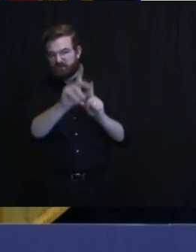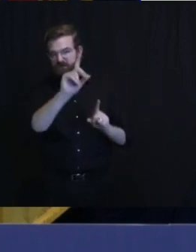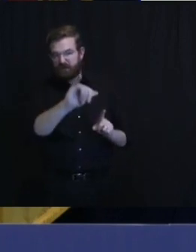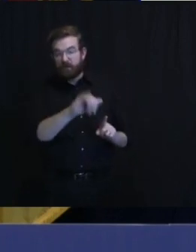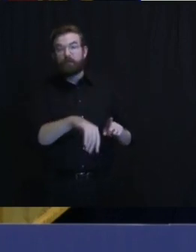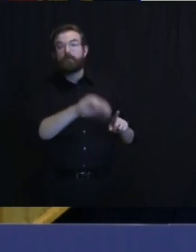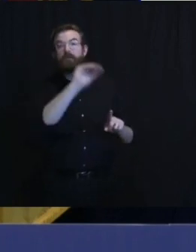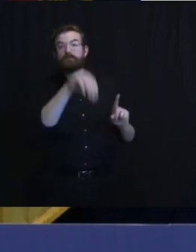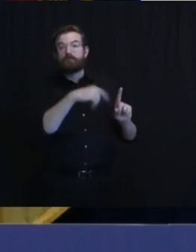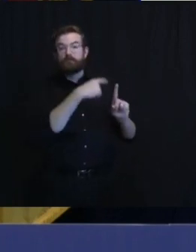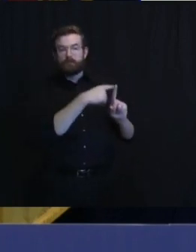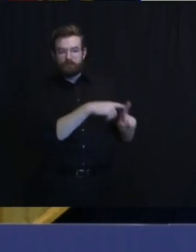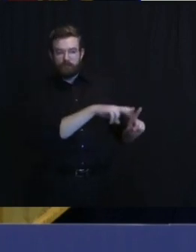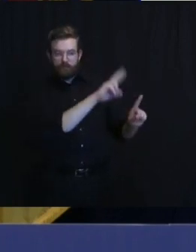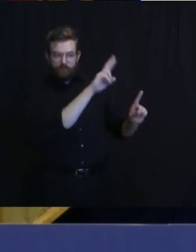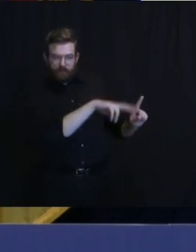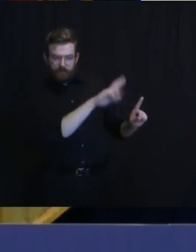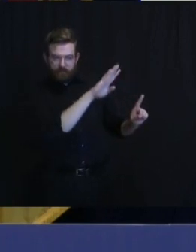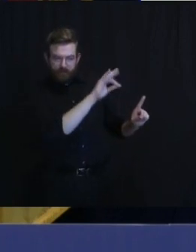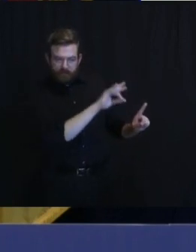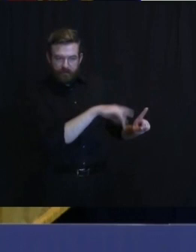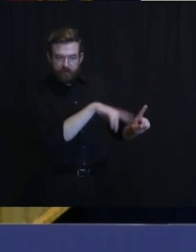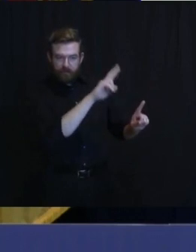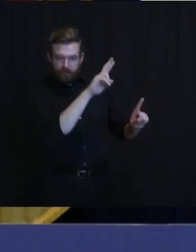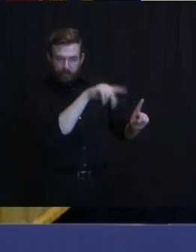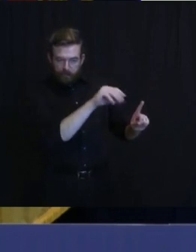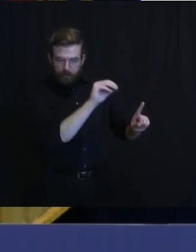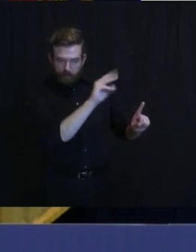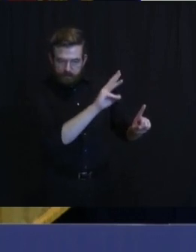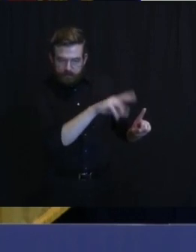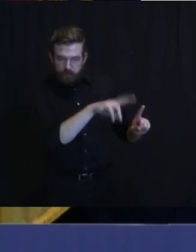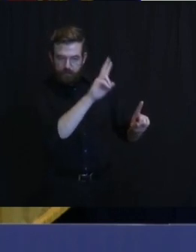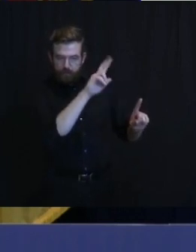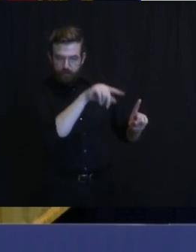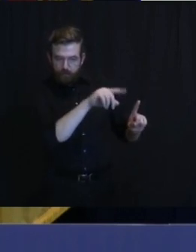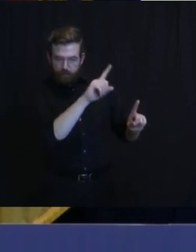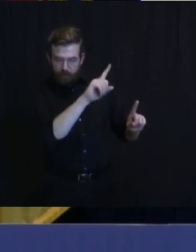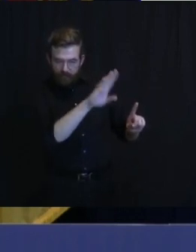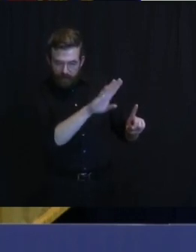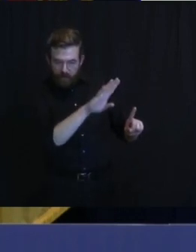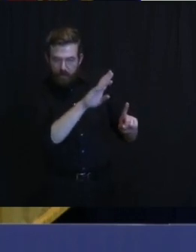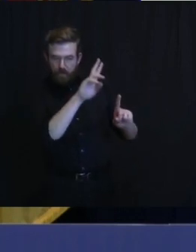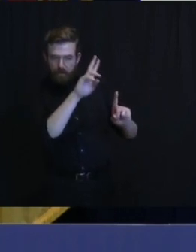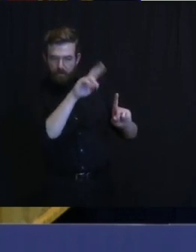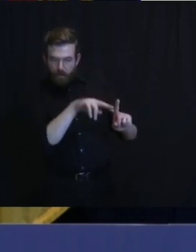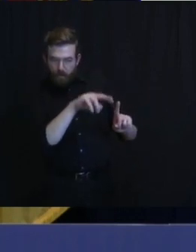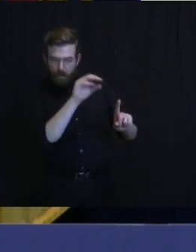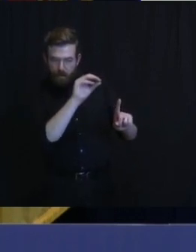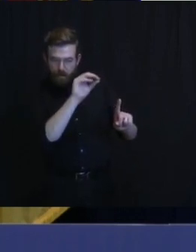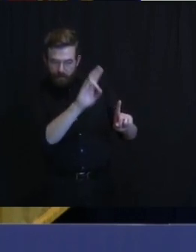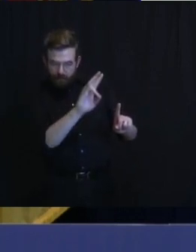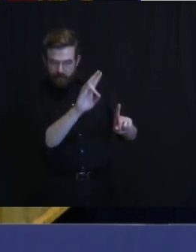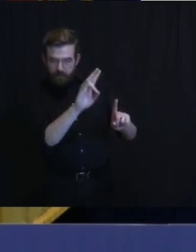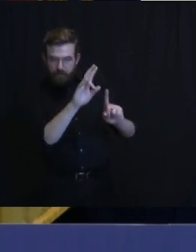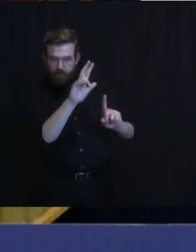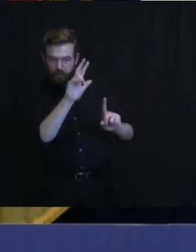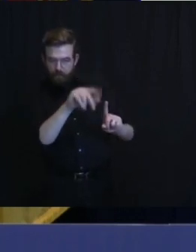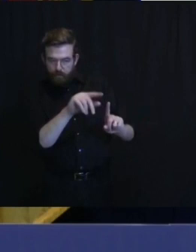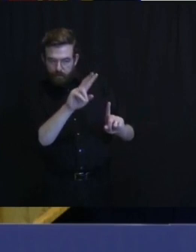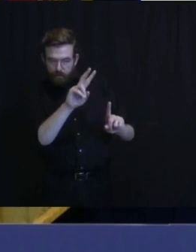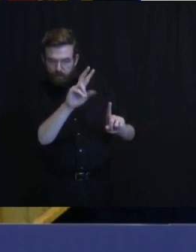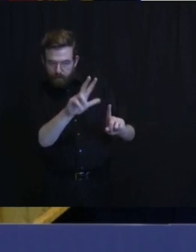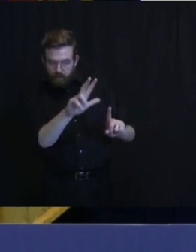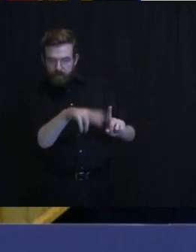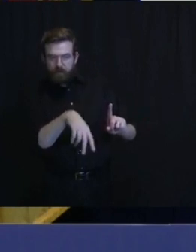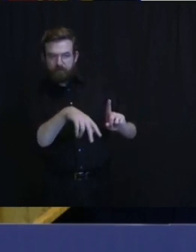3.23, 3.03, today 2.23. And then the RT, as you mentioned, which we made much about the